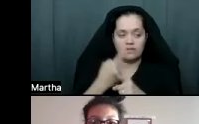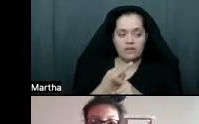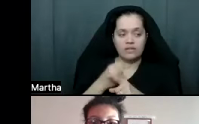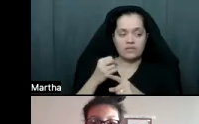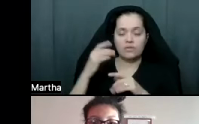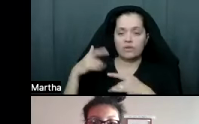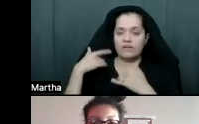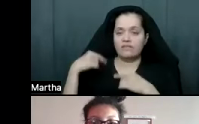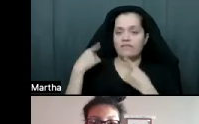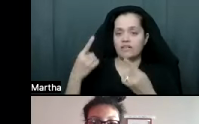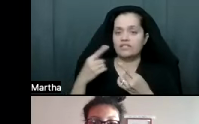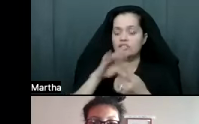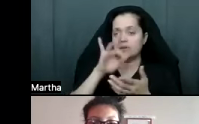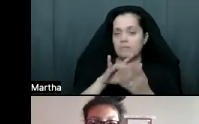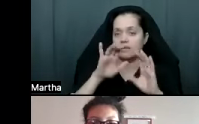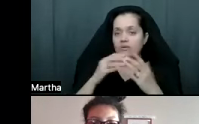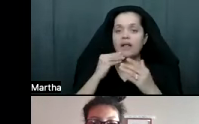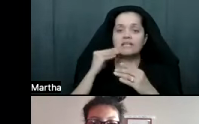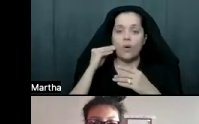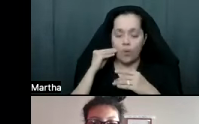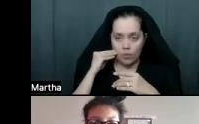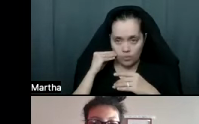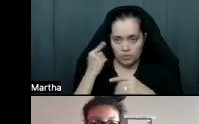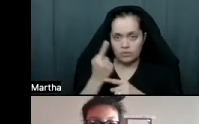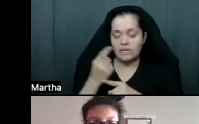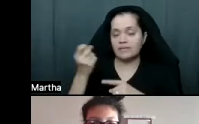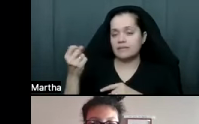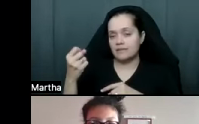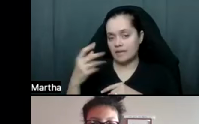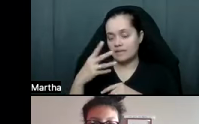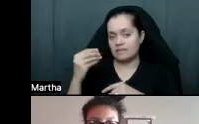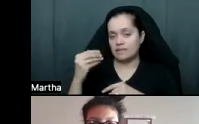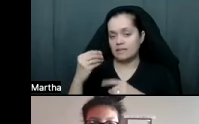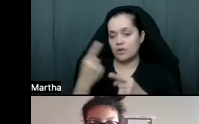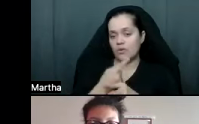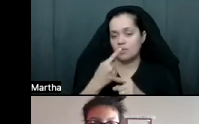eventually there's going to be middle-class homes. Yes,